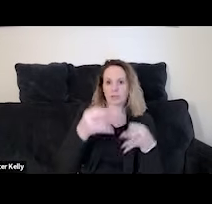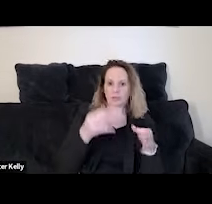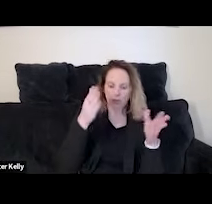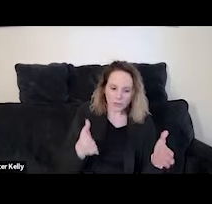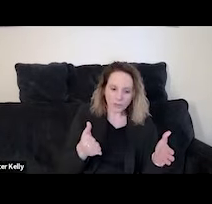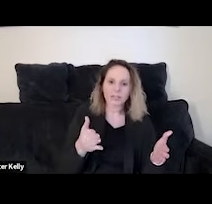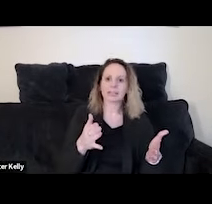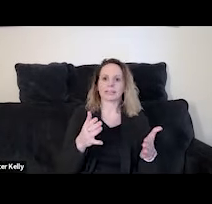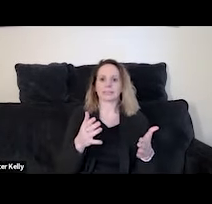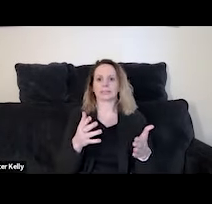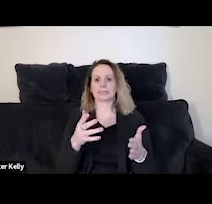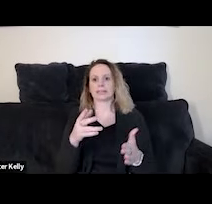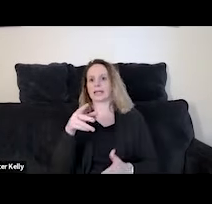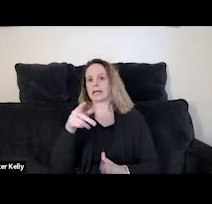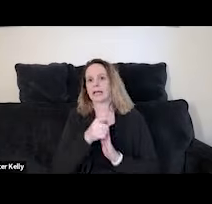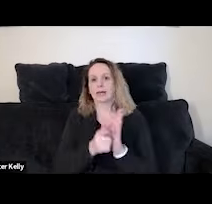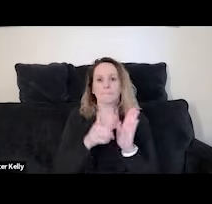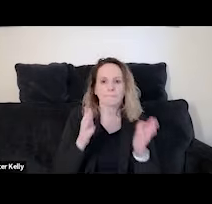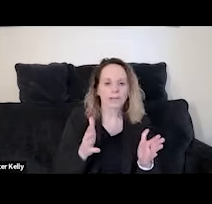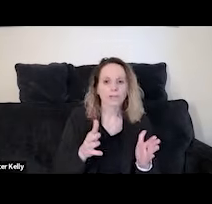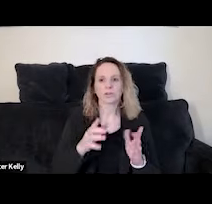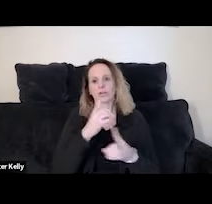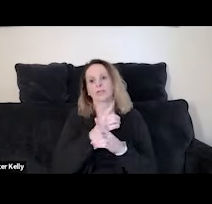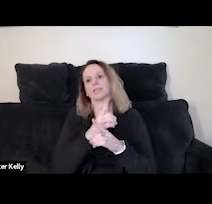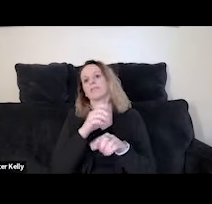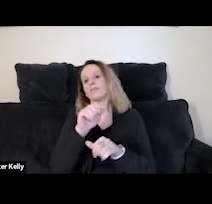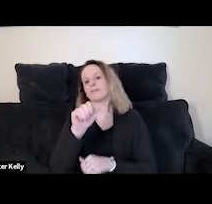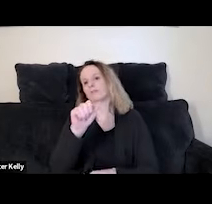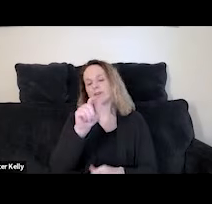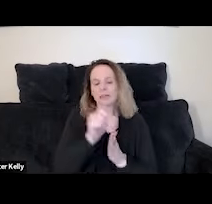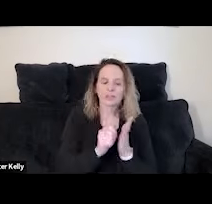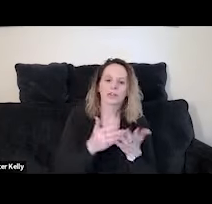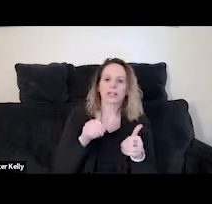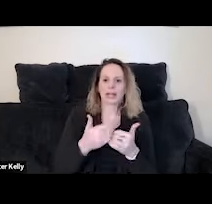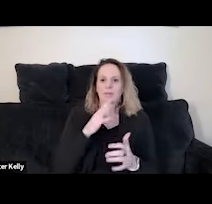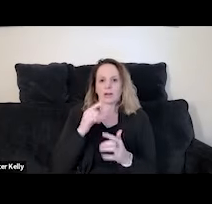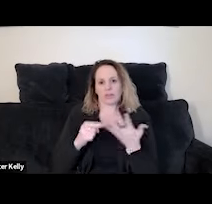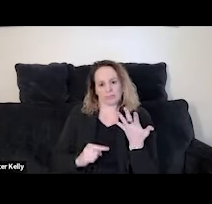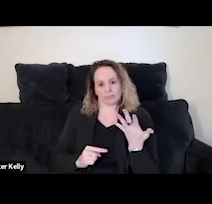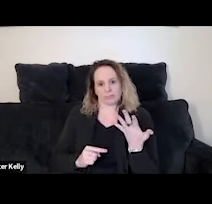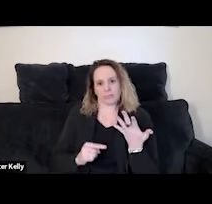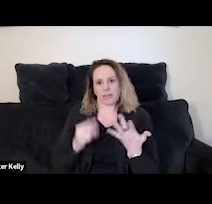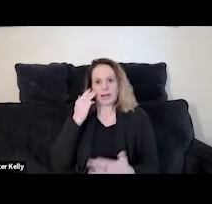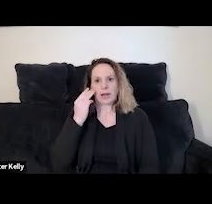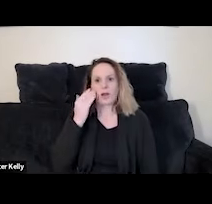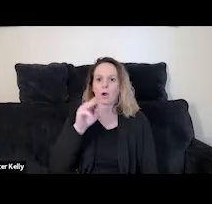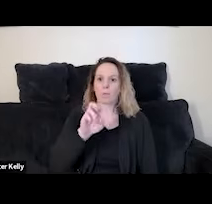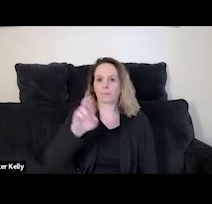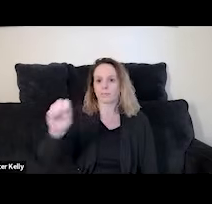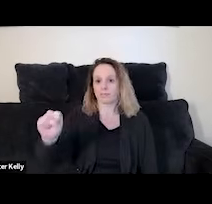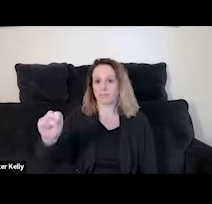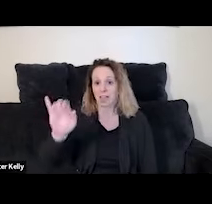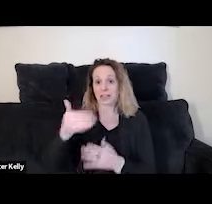and the prosecutors and the defense attorneys that support these young folks and let them know that mobile response and stabilization is a